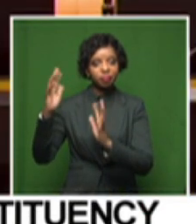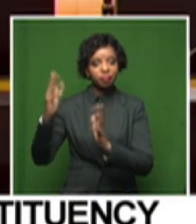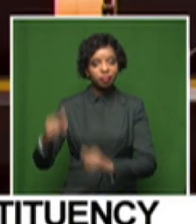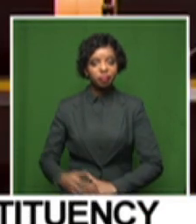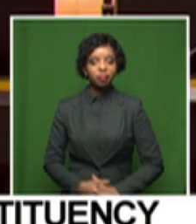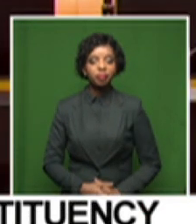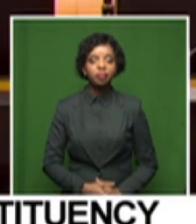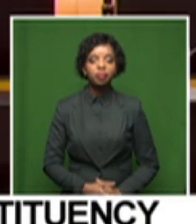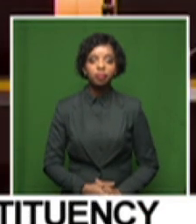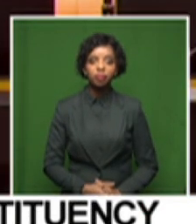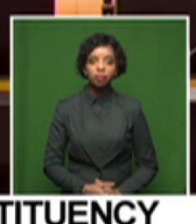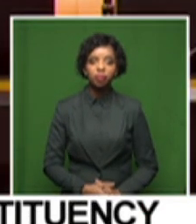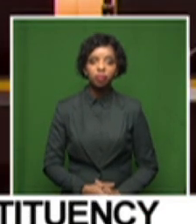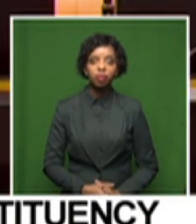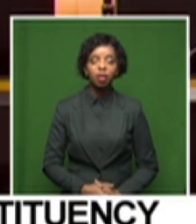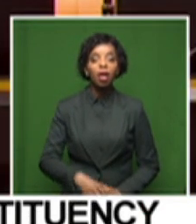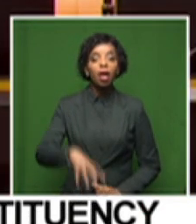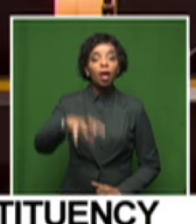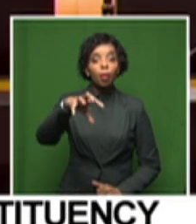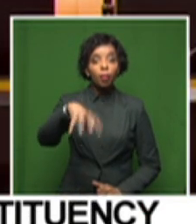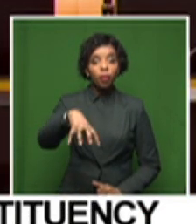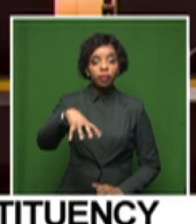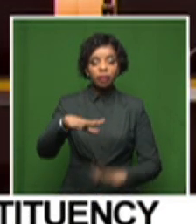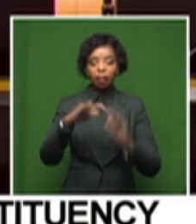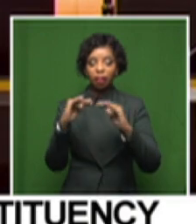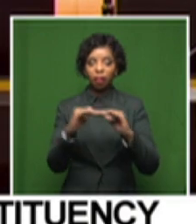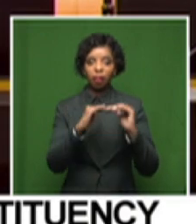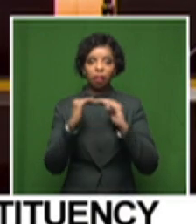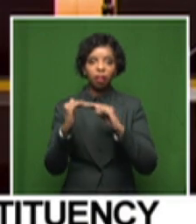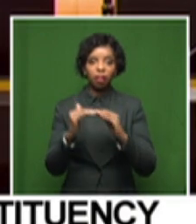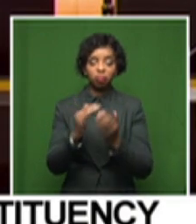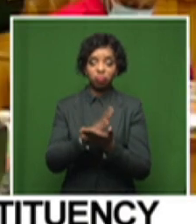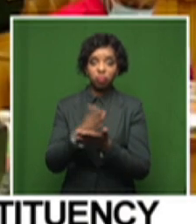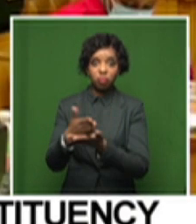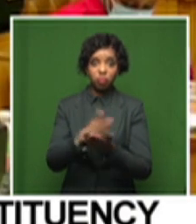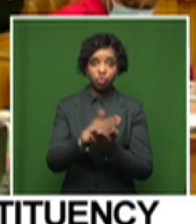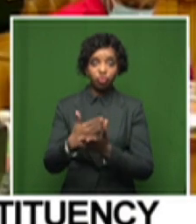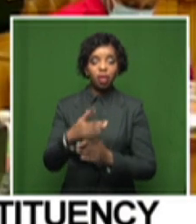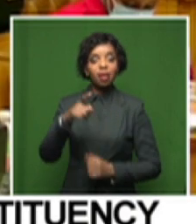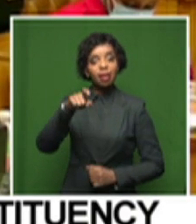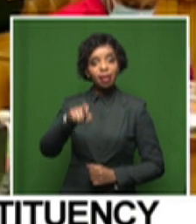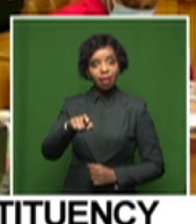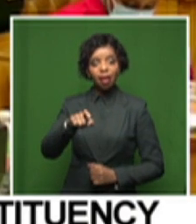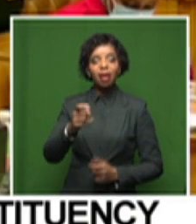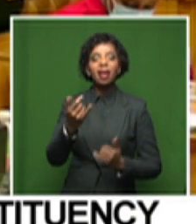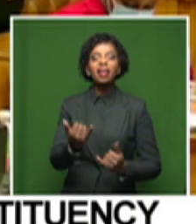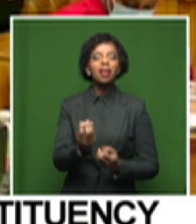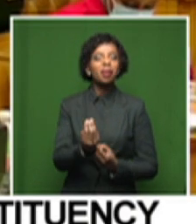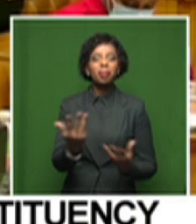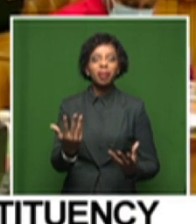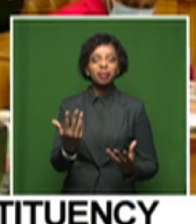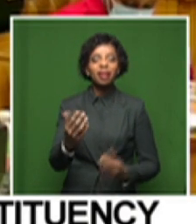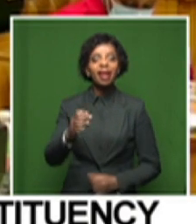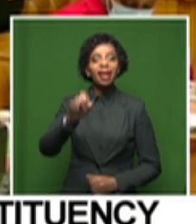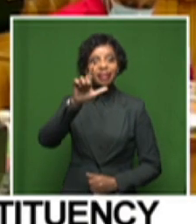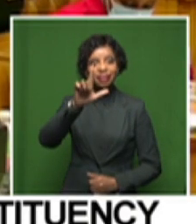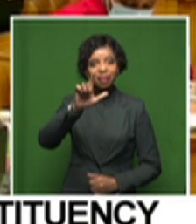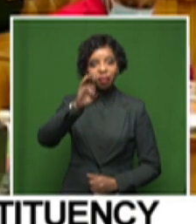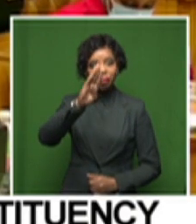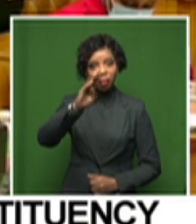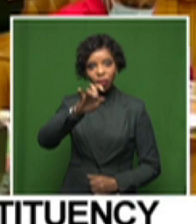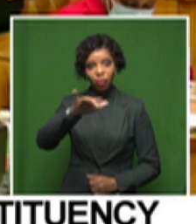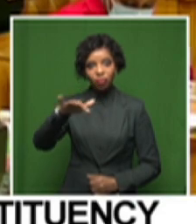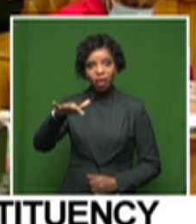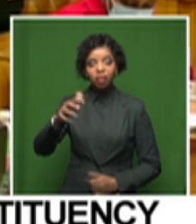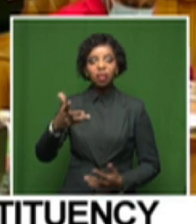The provincial equitable share is augmented by 7 billion rand to support jobs